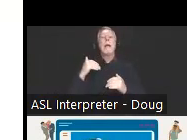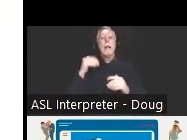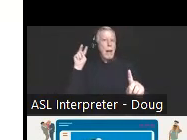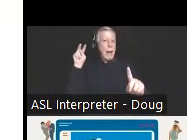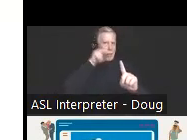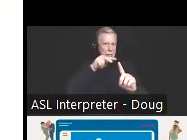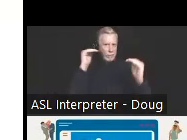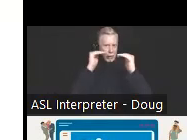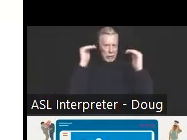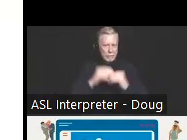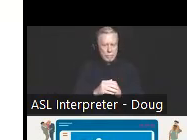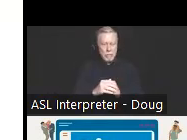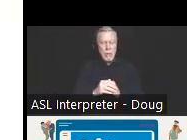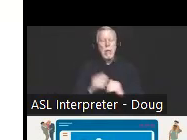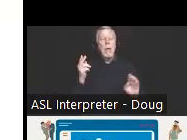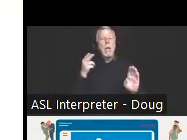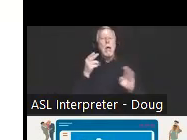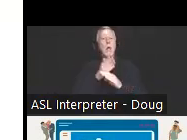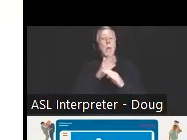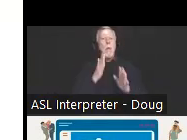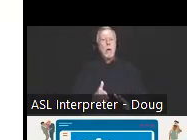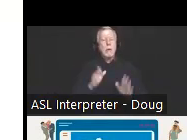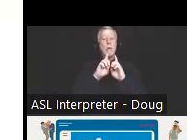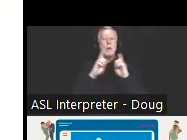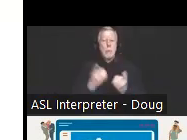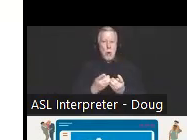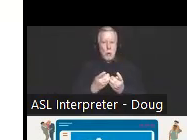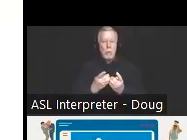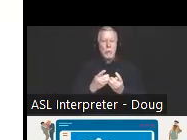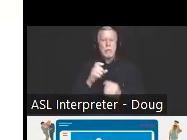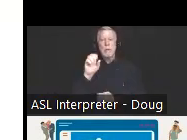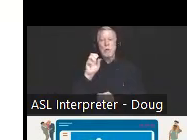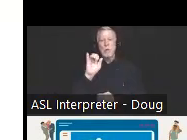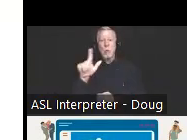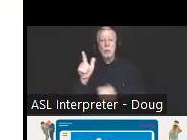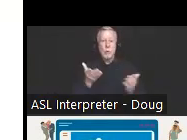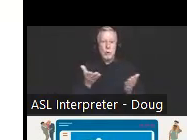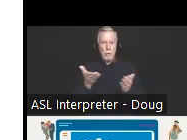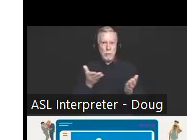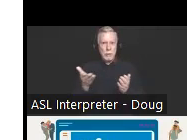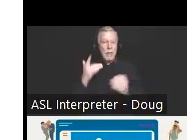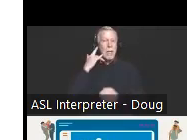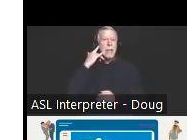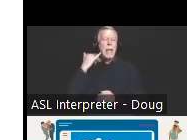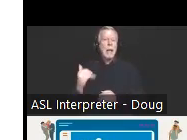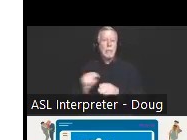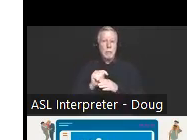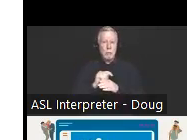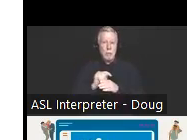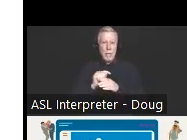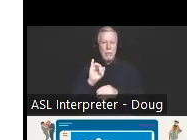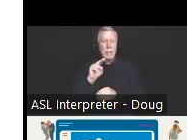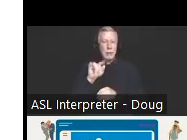The partners in this webinar are the Department of Social Services, the California Training Institute,